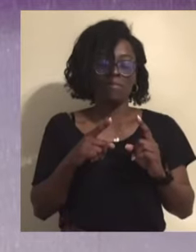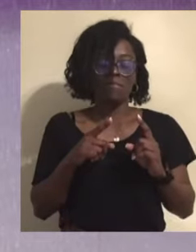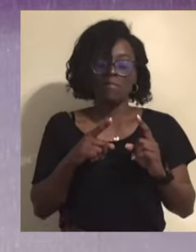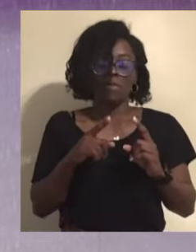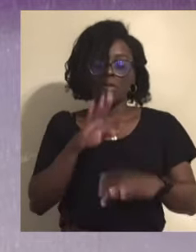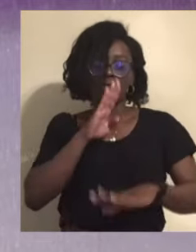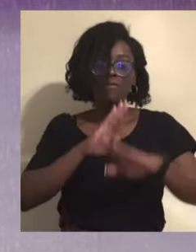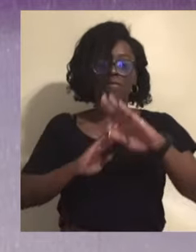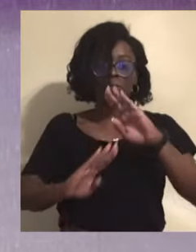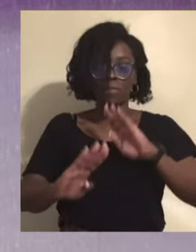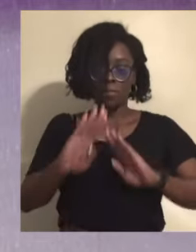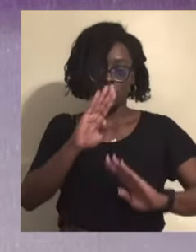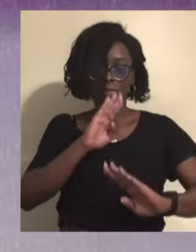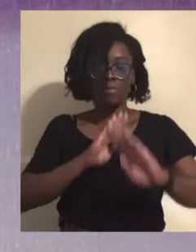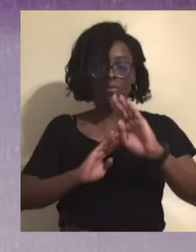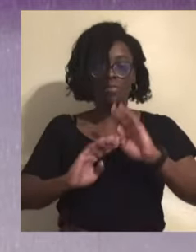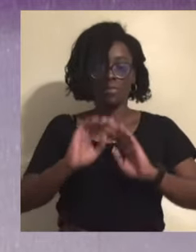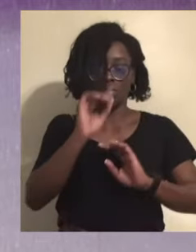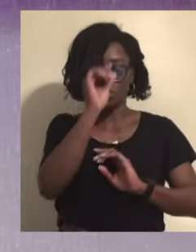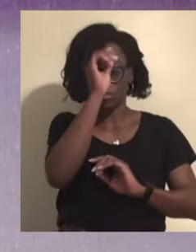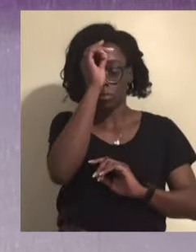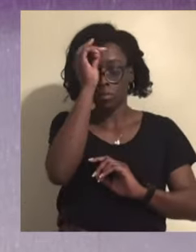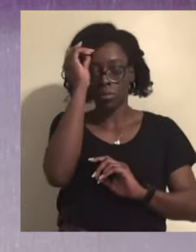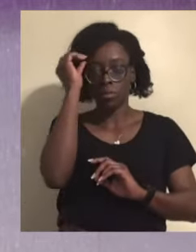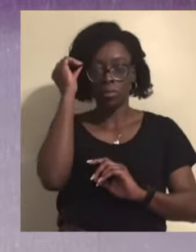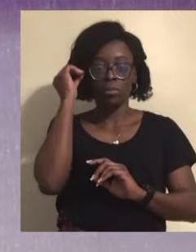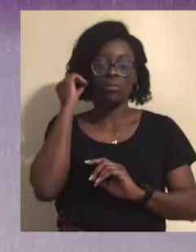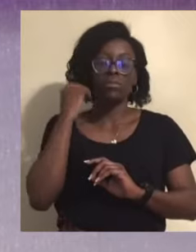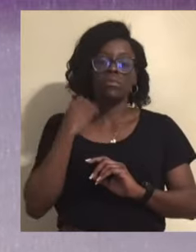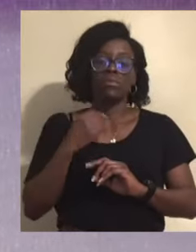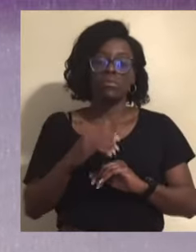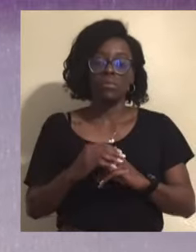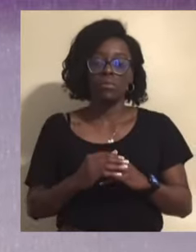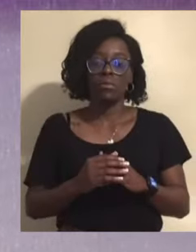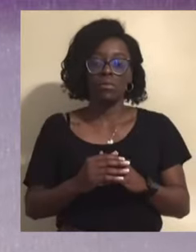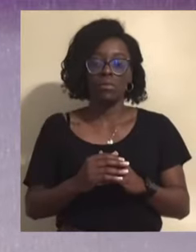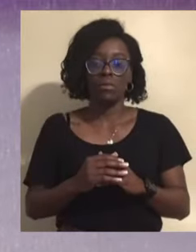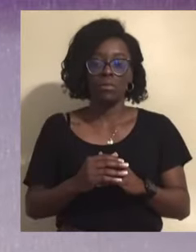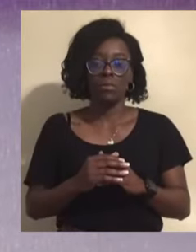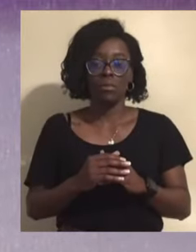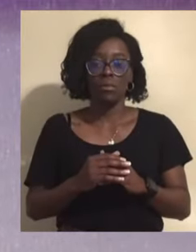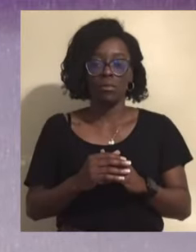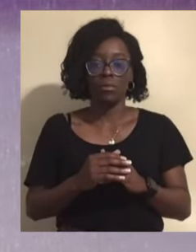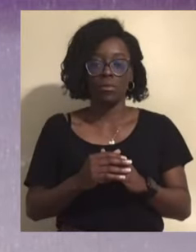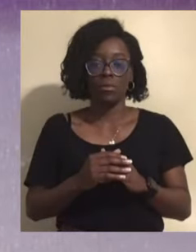What it is to be in times where your output